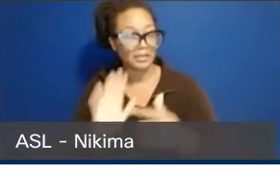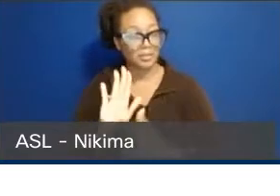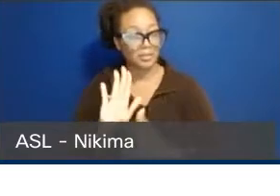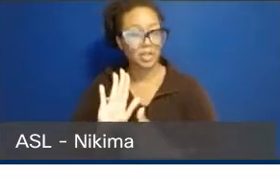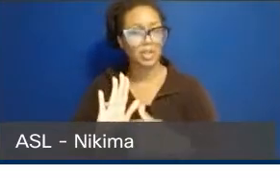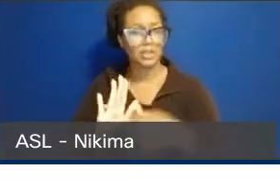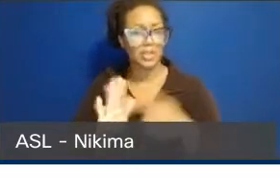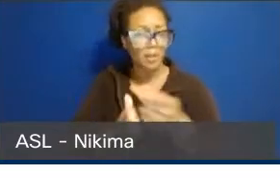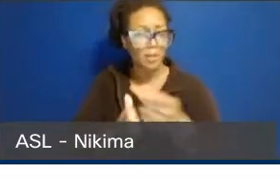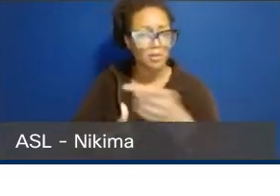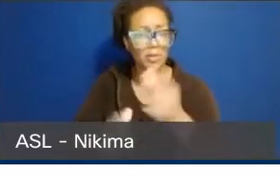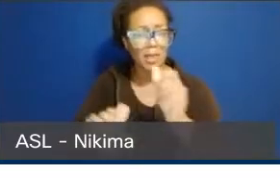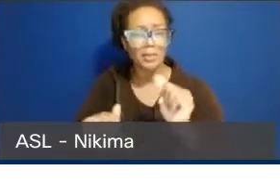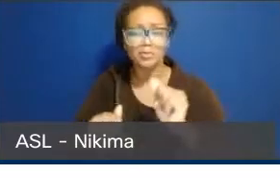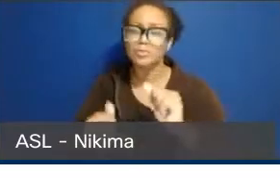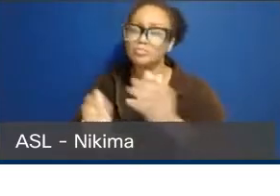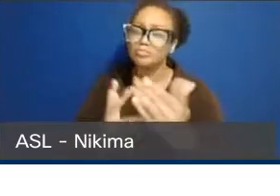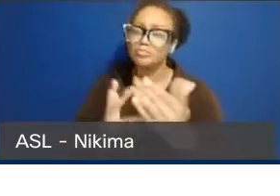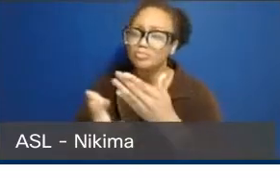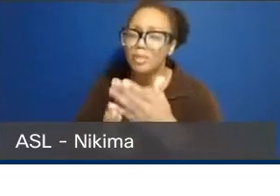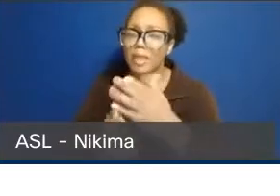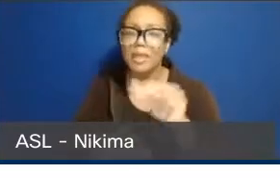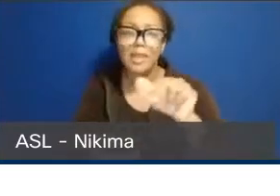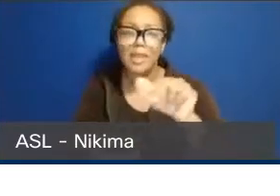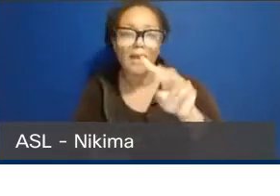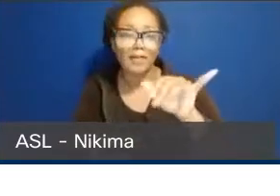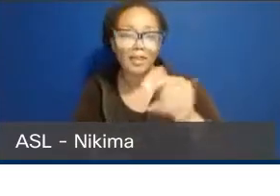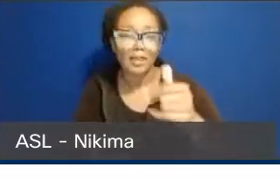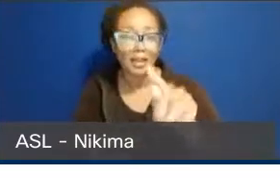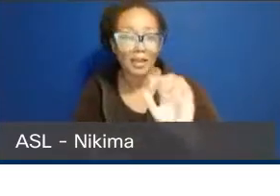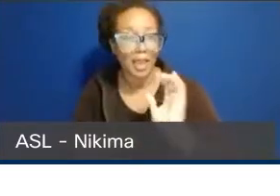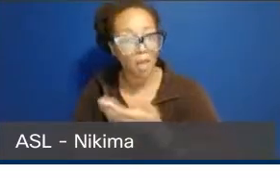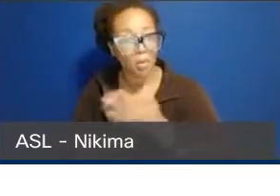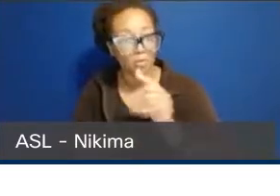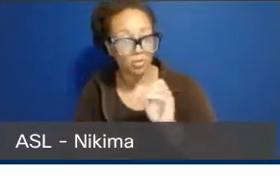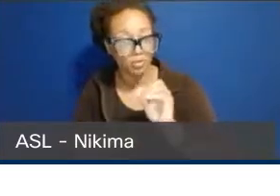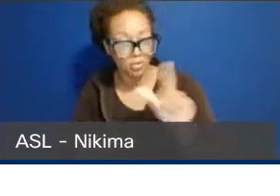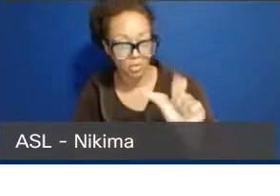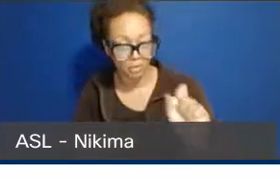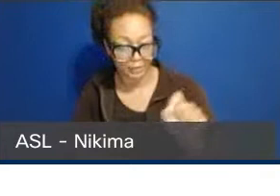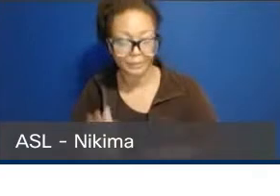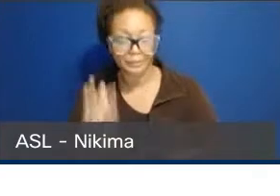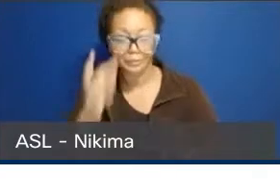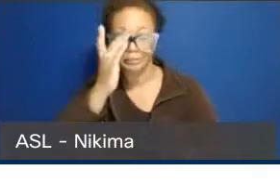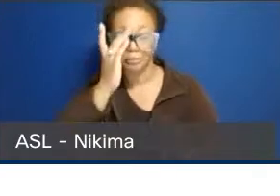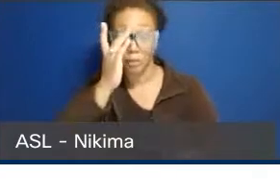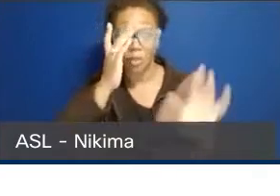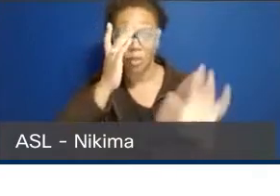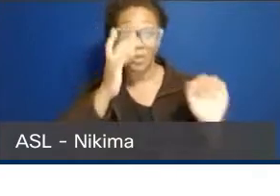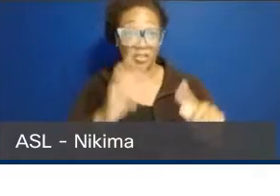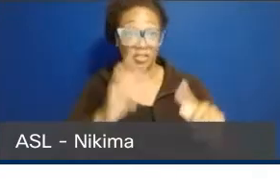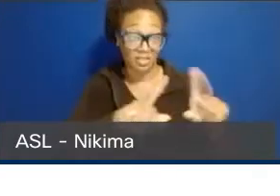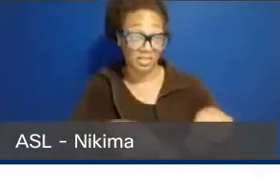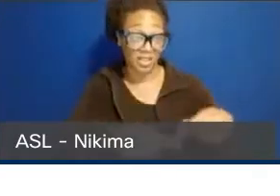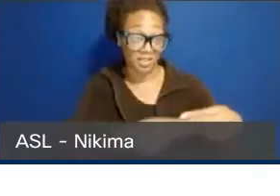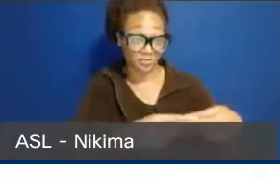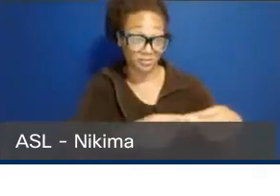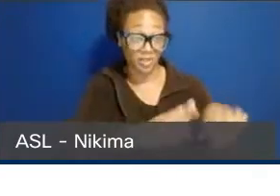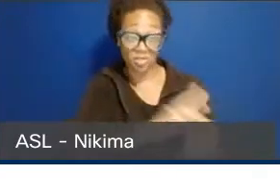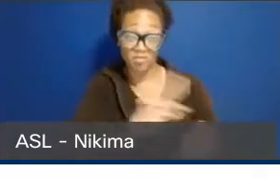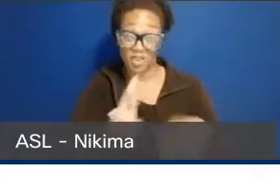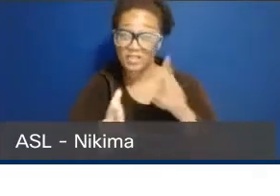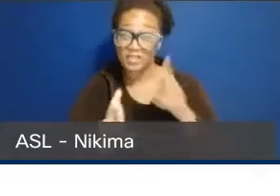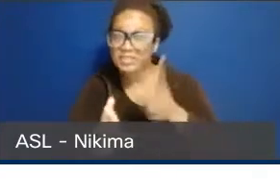some of our tools. And to the right of this slide, you can see that we have 3 data releases,